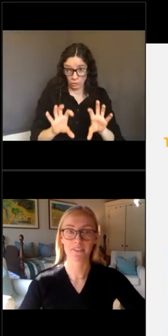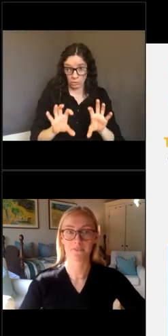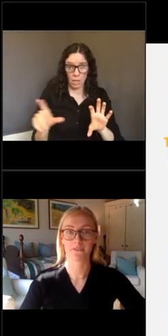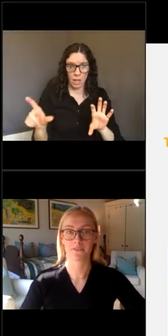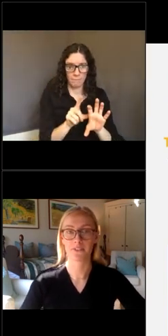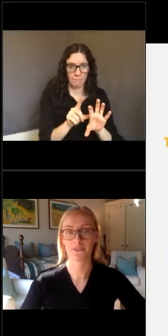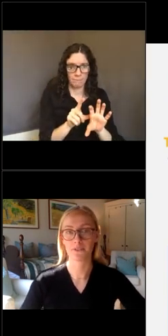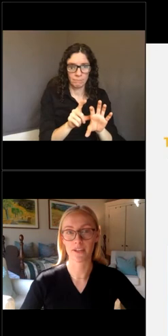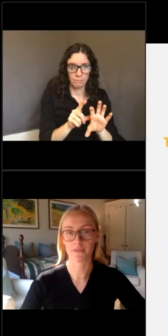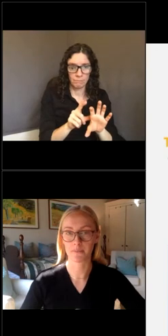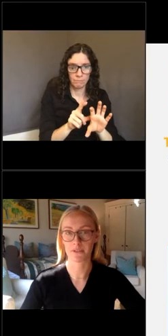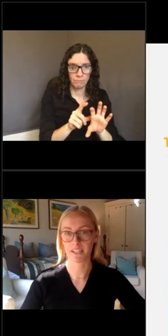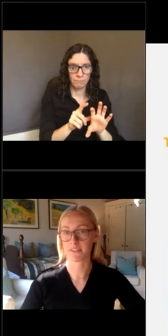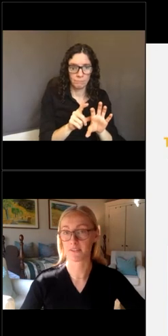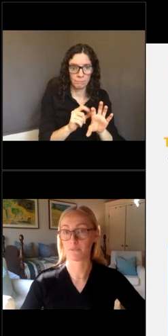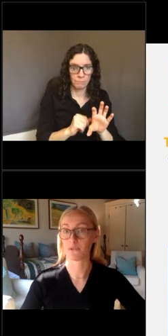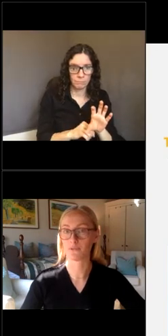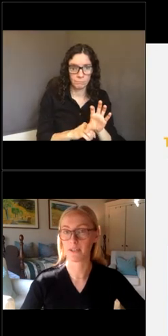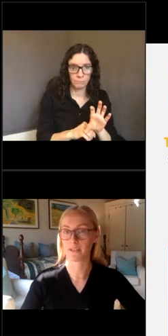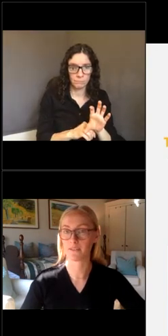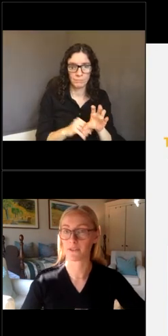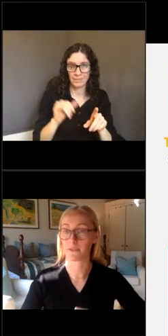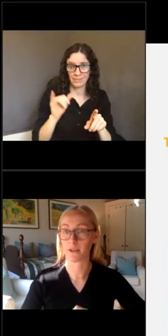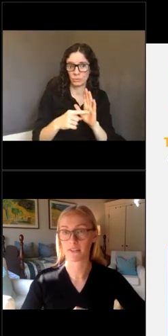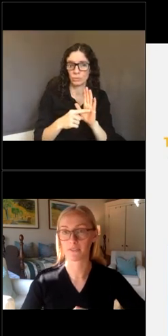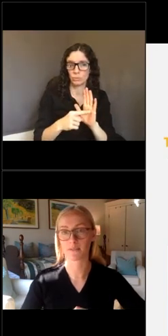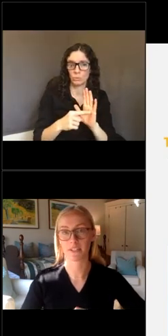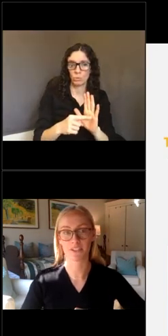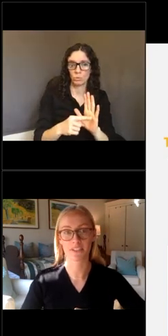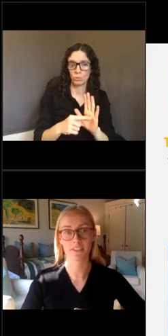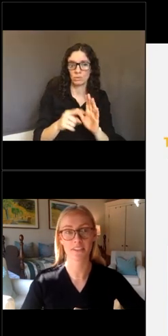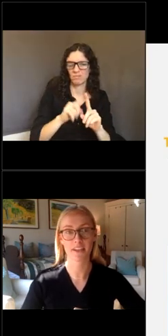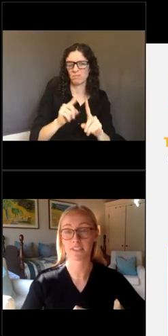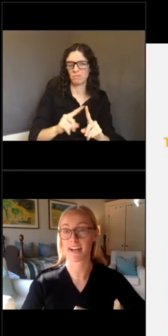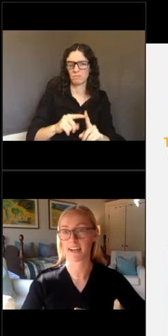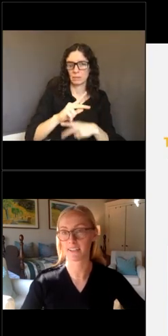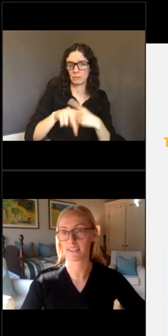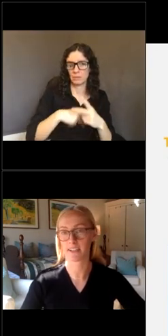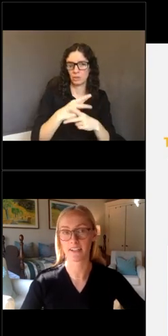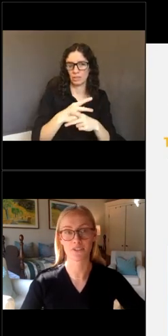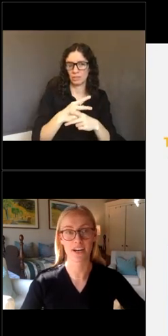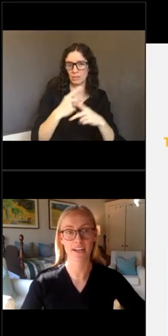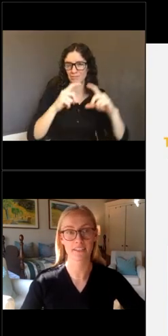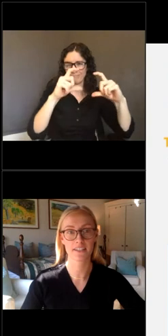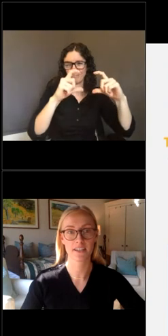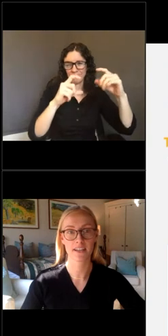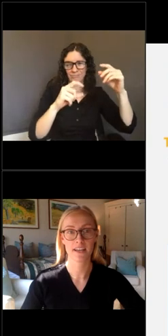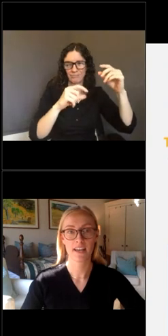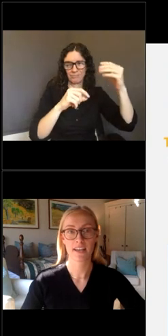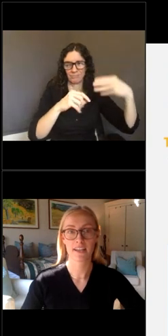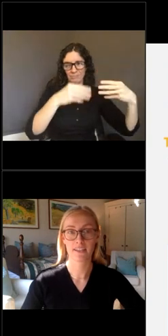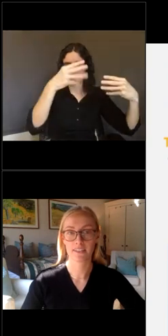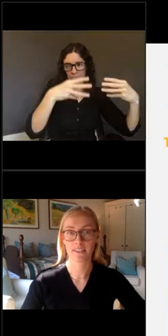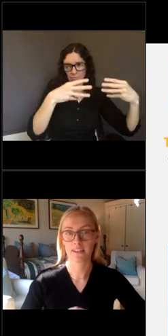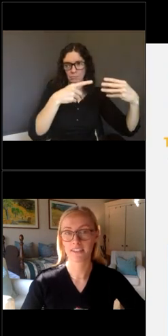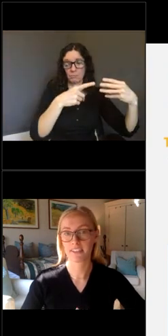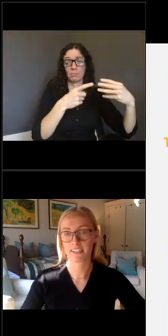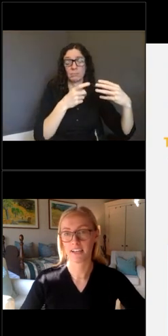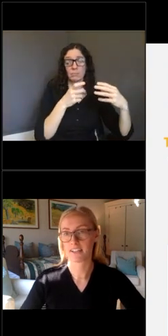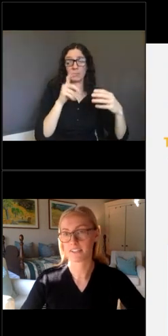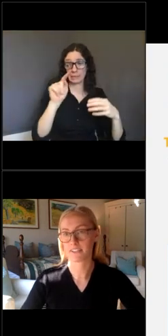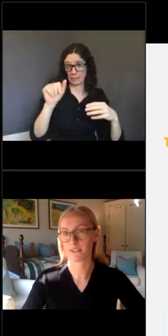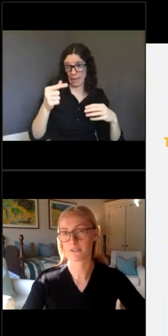this is a visual that represents the movement of an array of species that were tagged and tracked. And